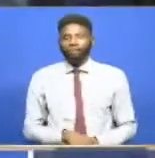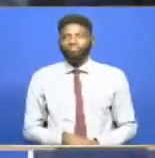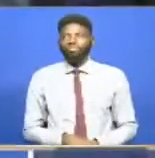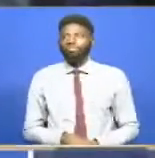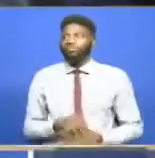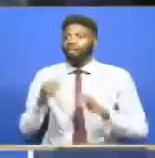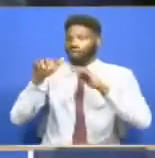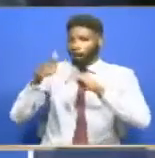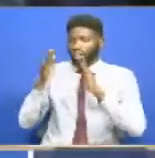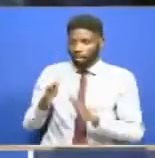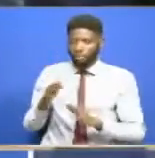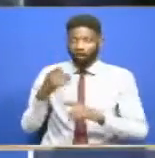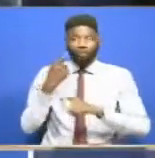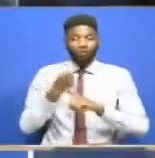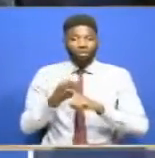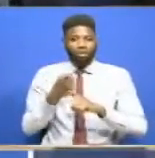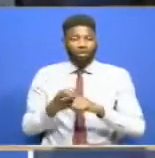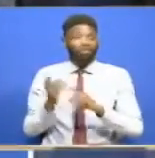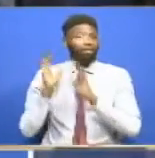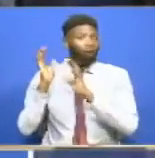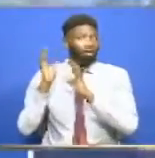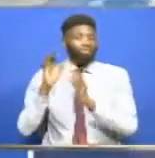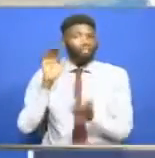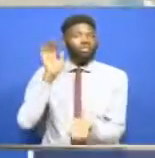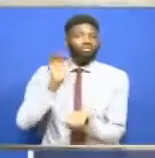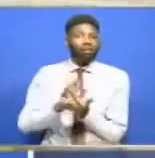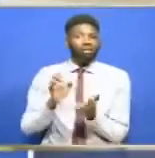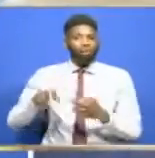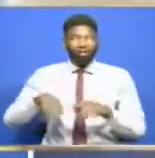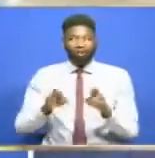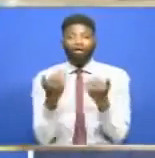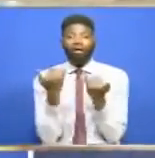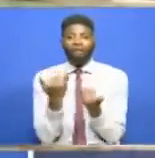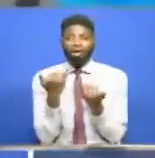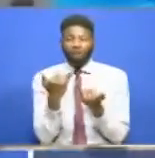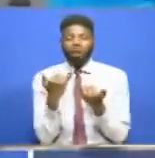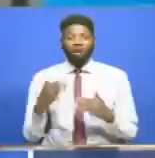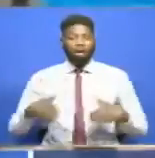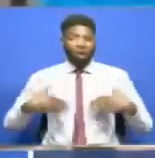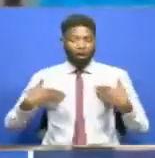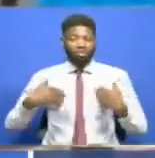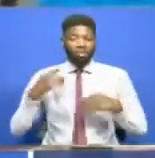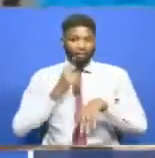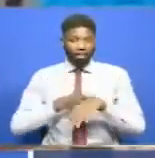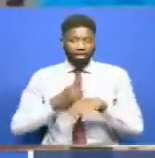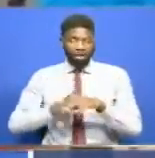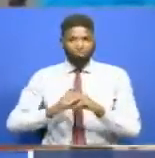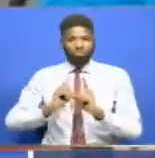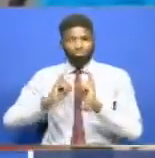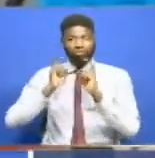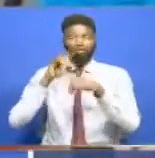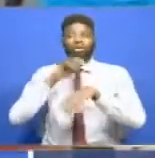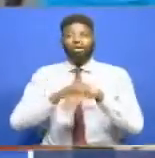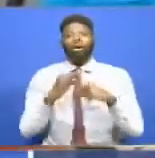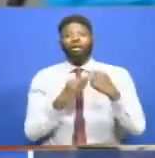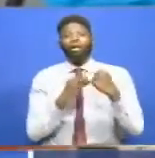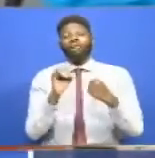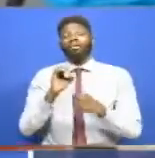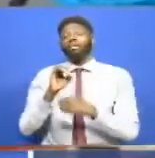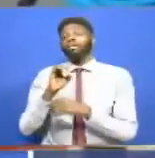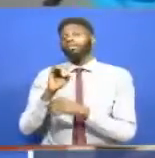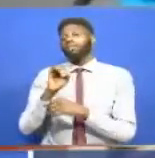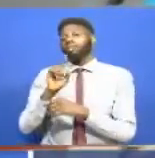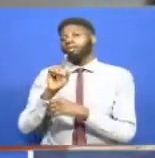Farmers drawn from Kwale, Kilifi and Tana River counties are upbeat after receiving a donation of 80 tons of